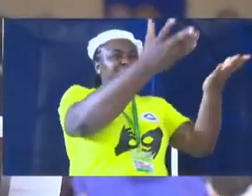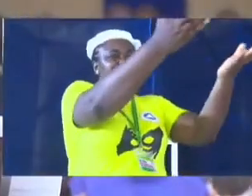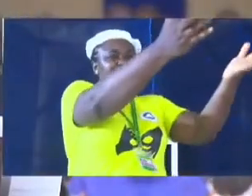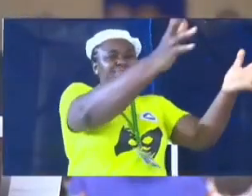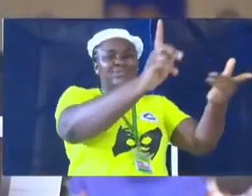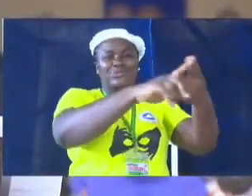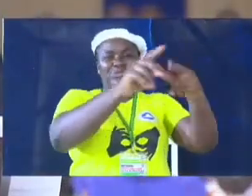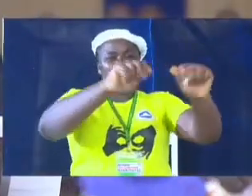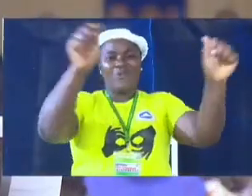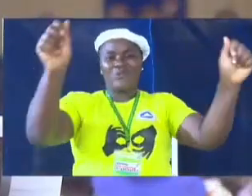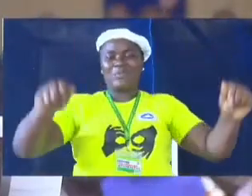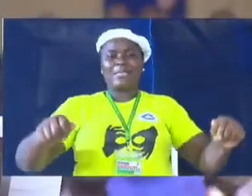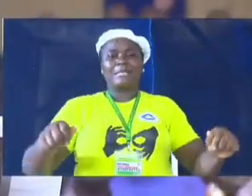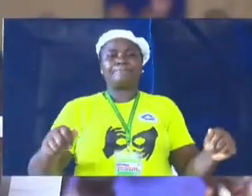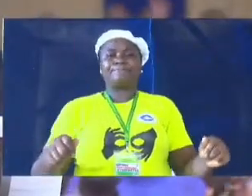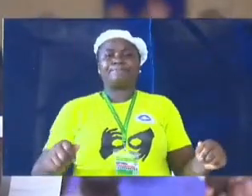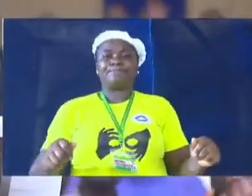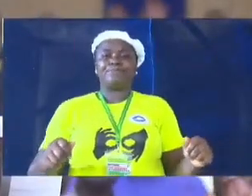exalted altar.